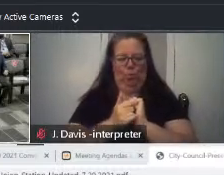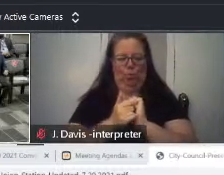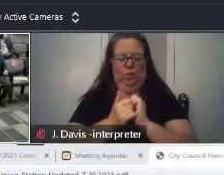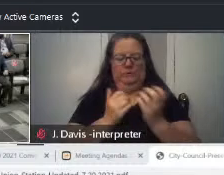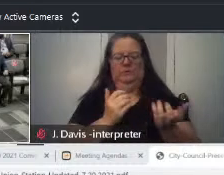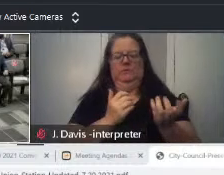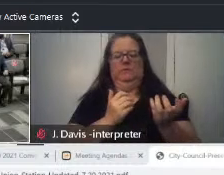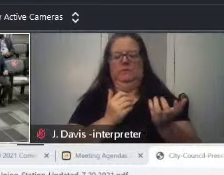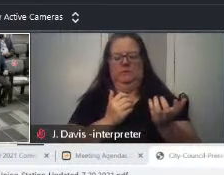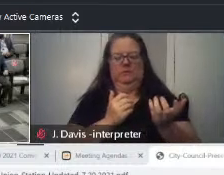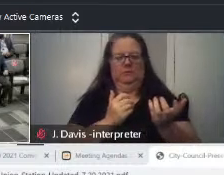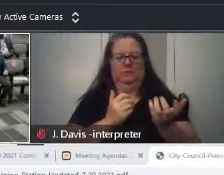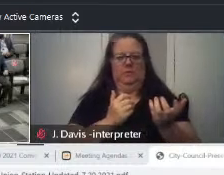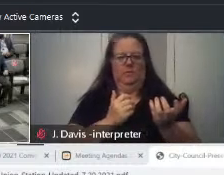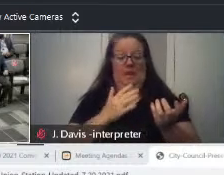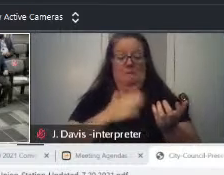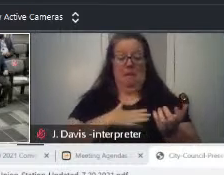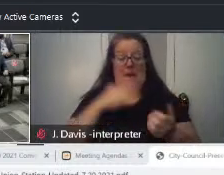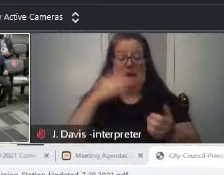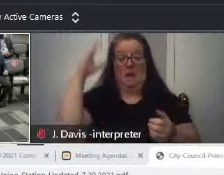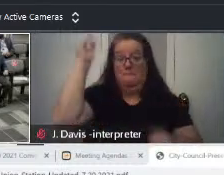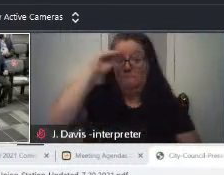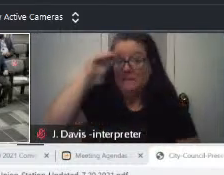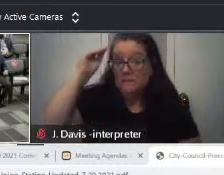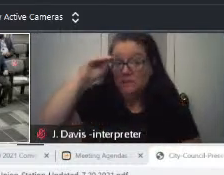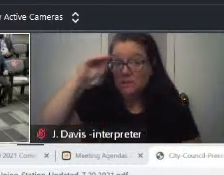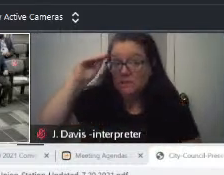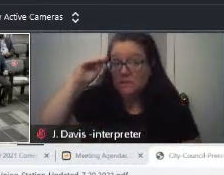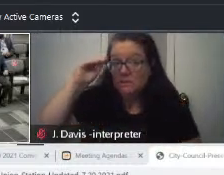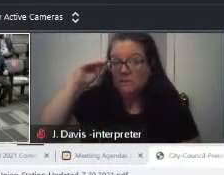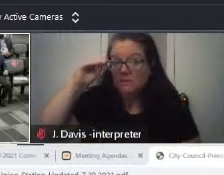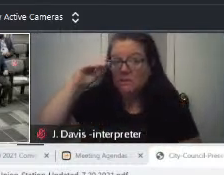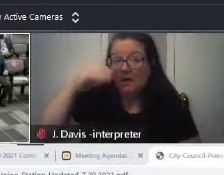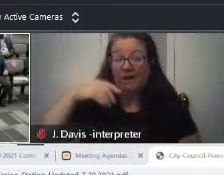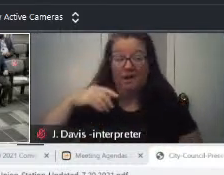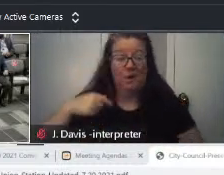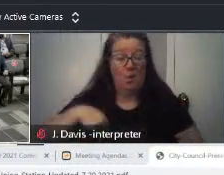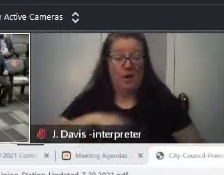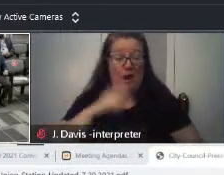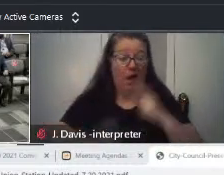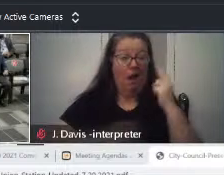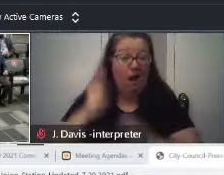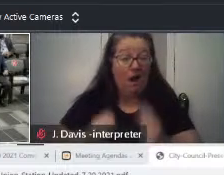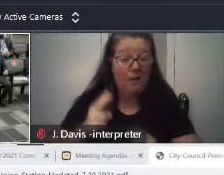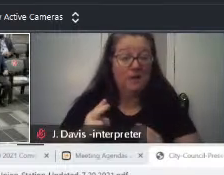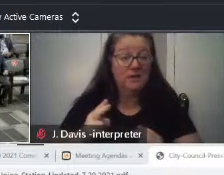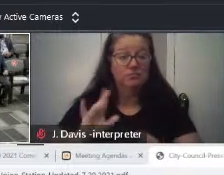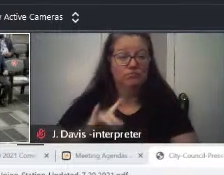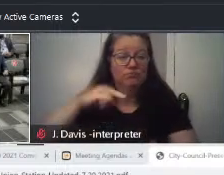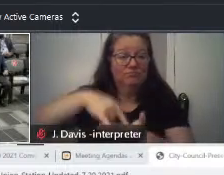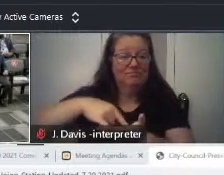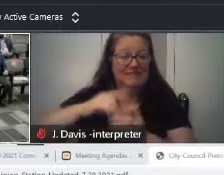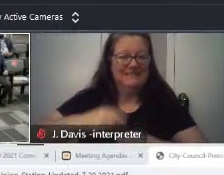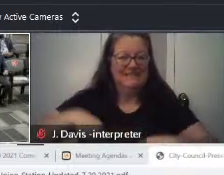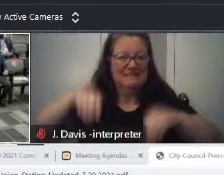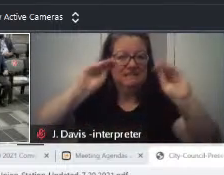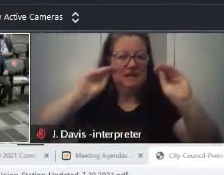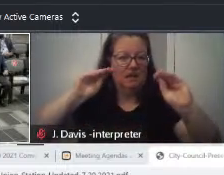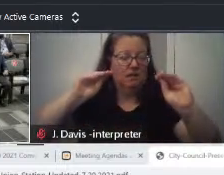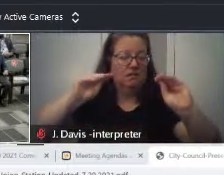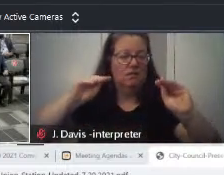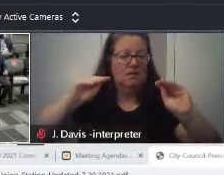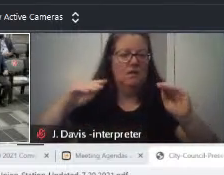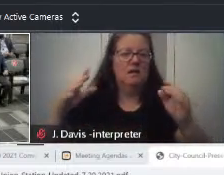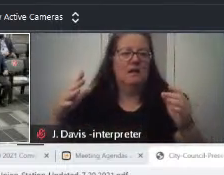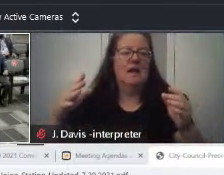there's no, in my estimation and in my opinion, there's no urgency for us to put it on the market and take the first